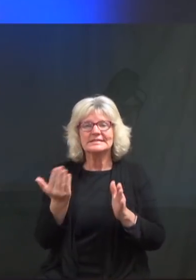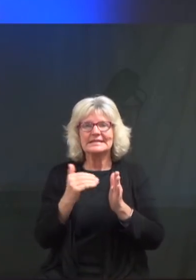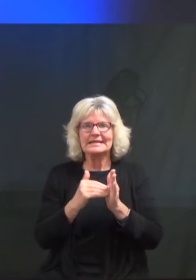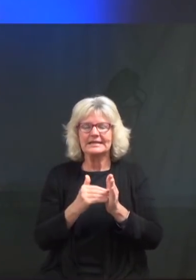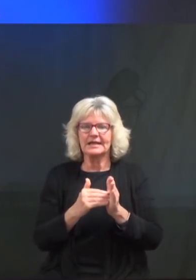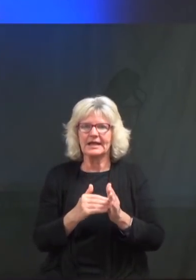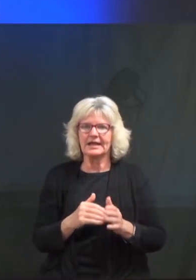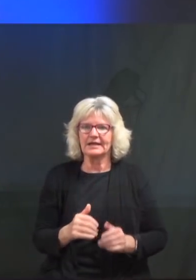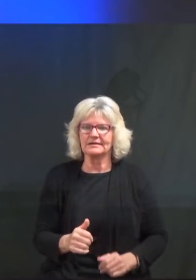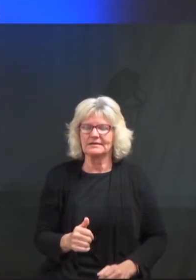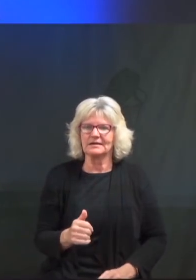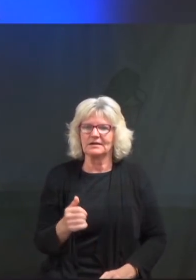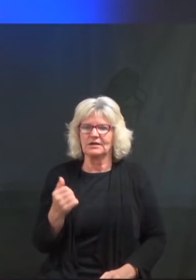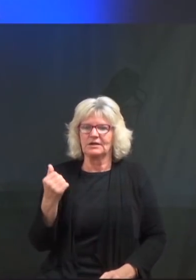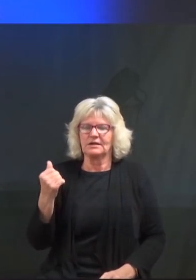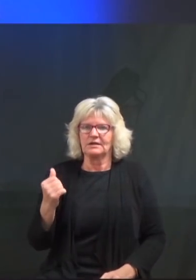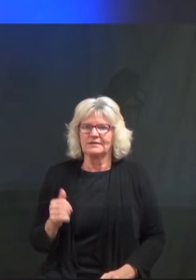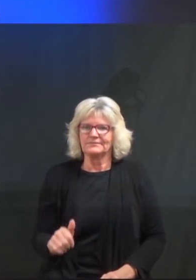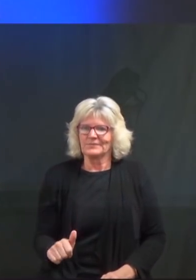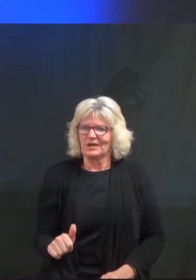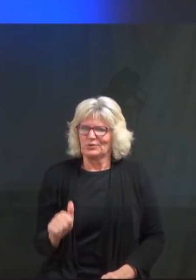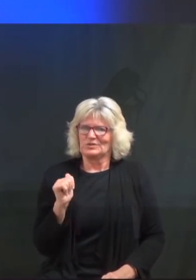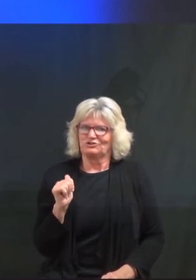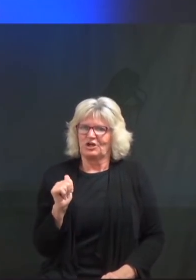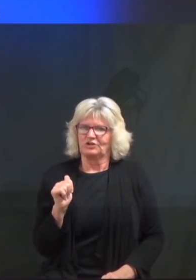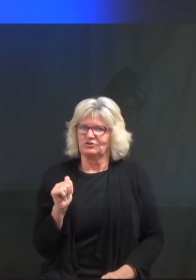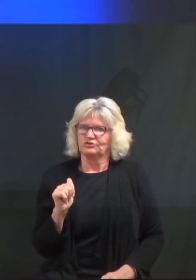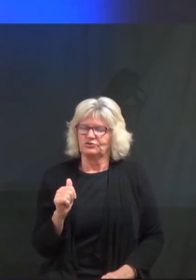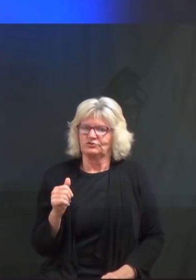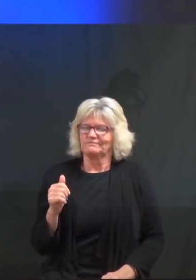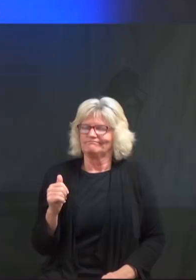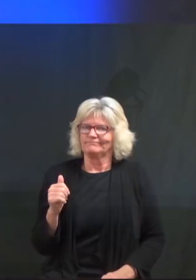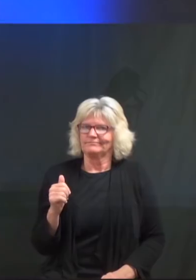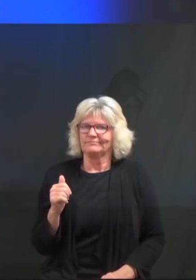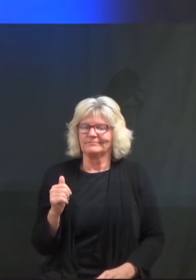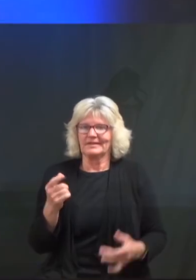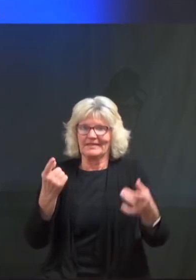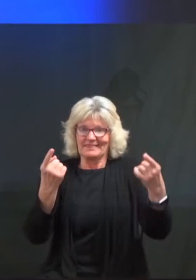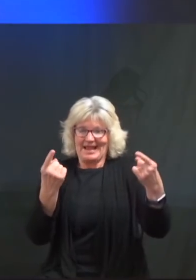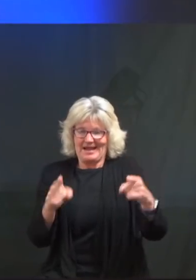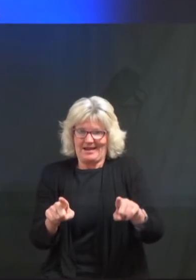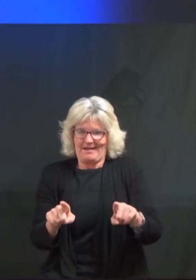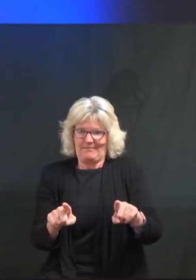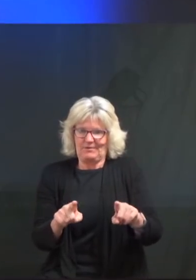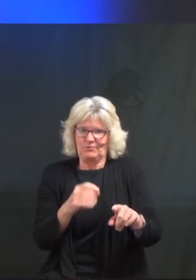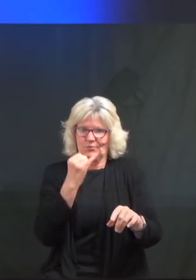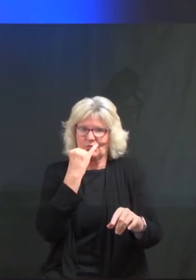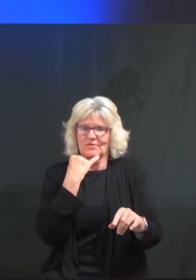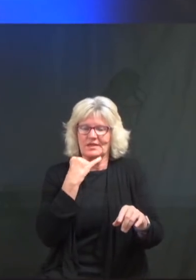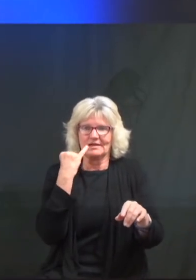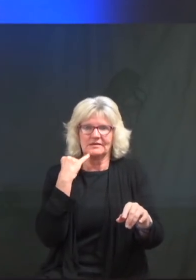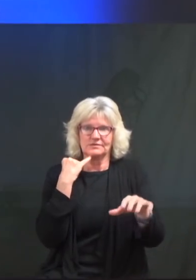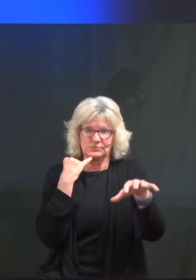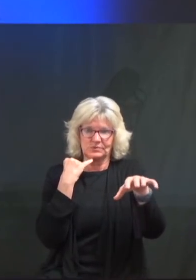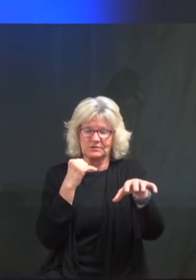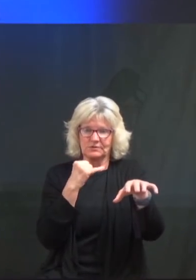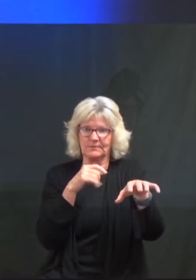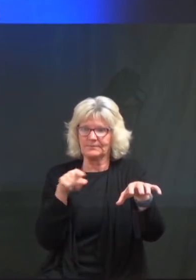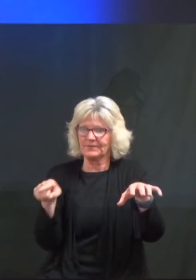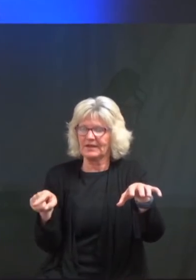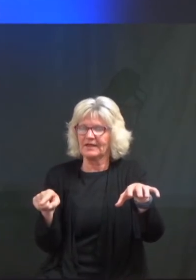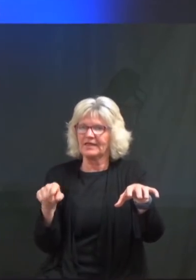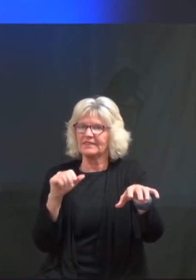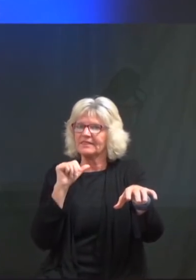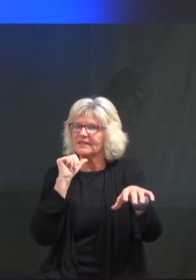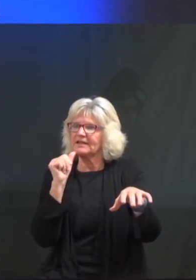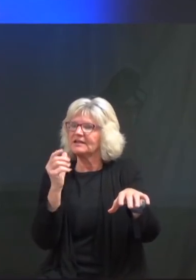through here is rejection. When the rejection happened by the Israelites, the Gentiles